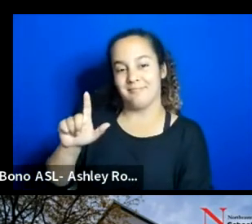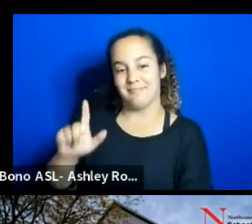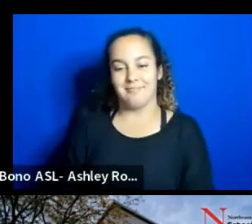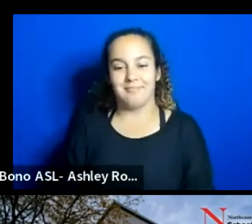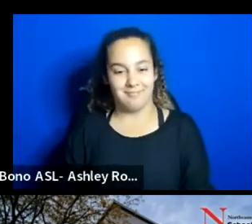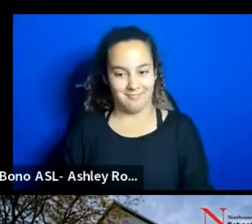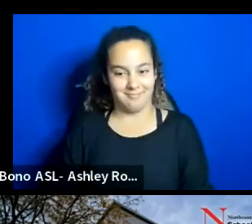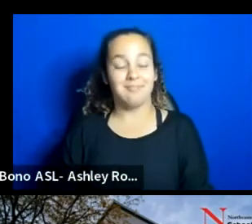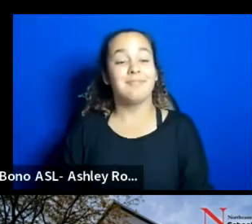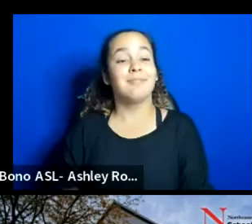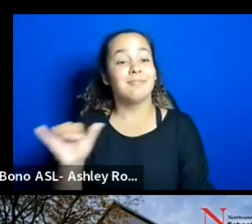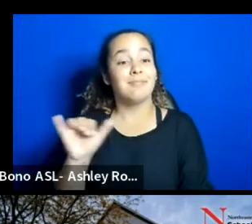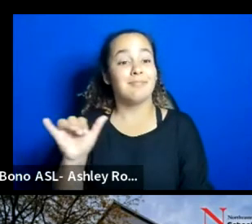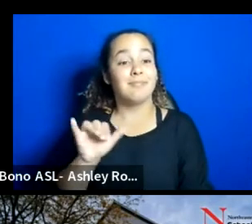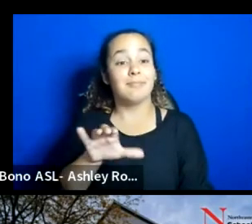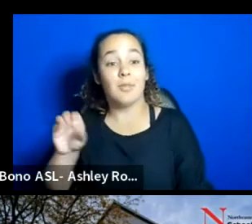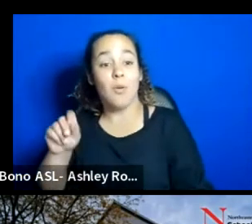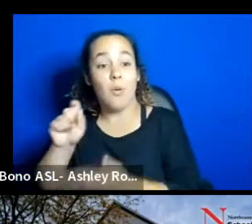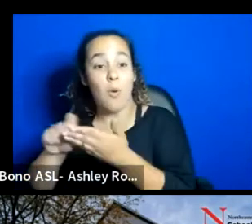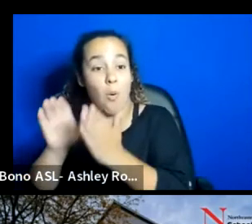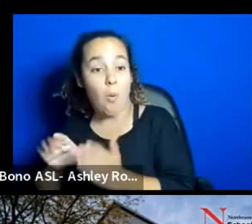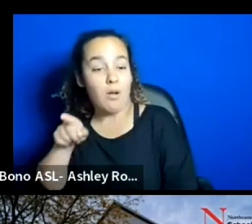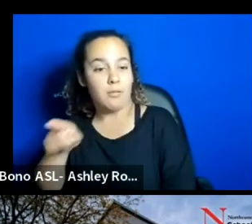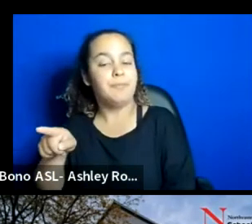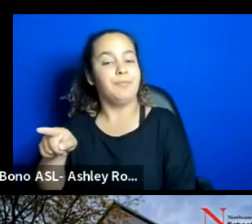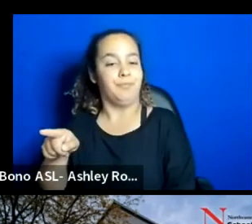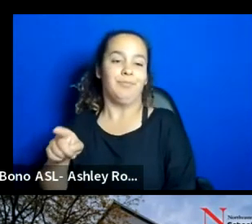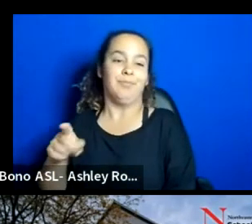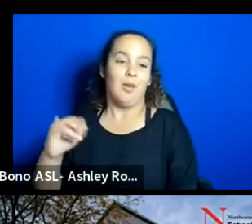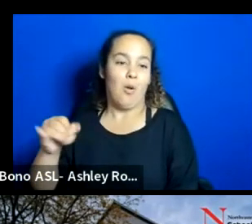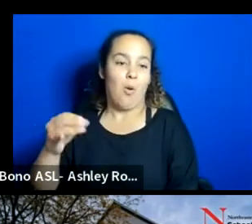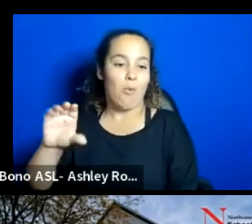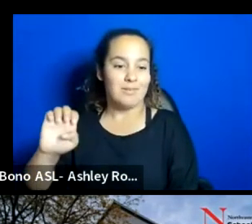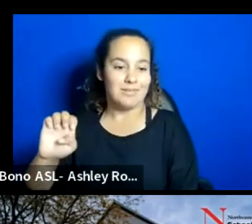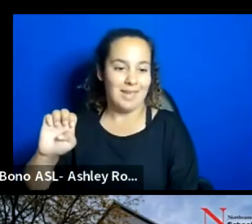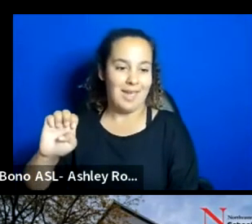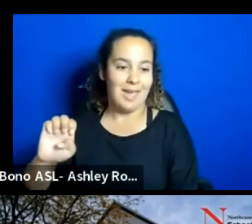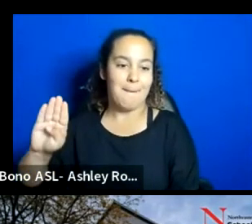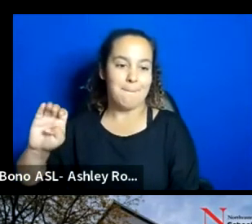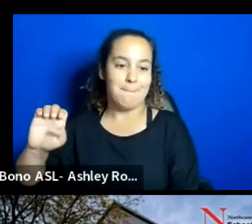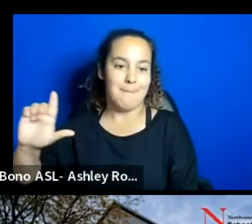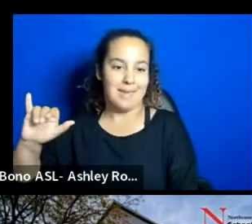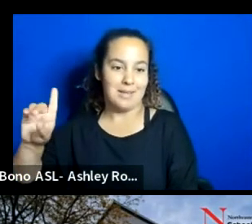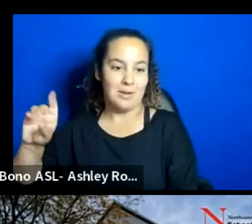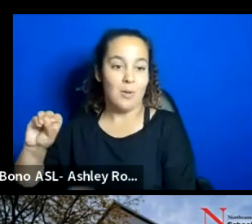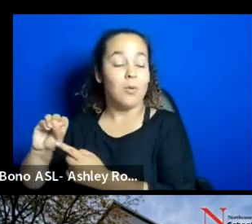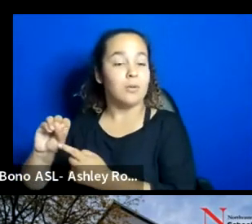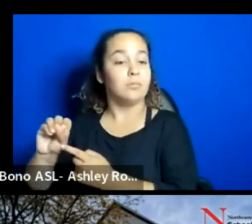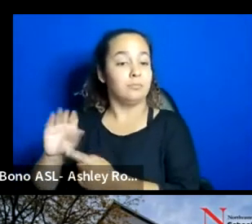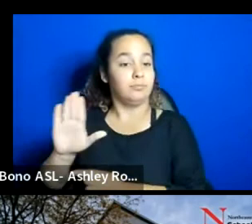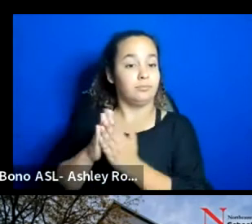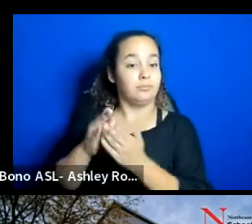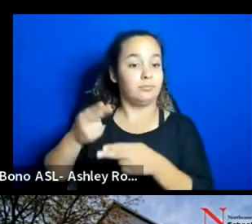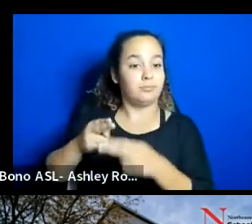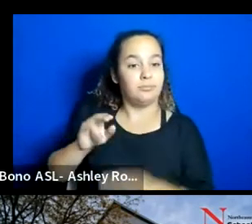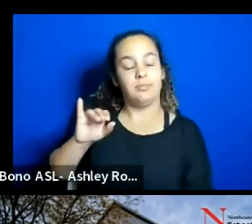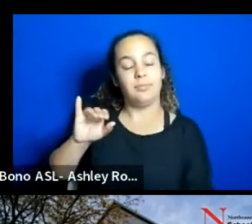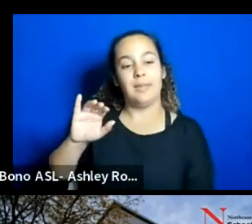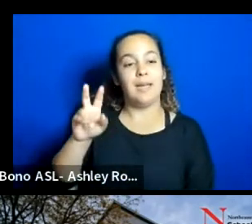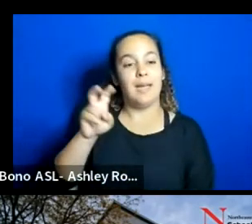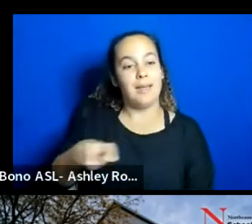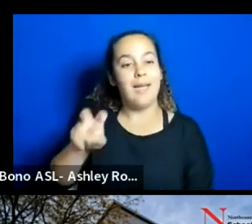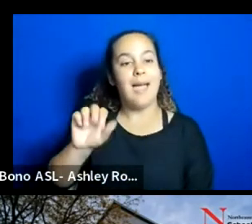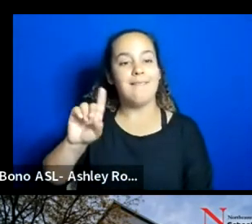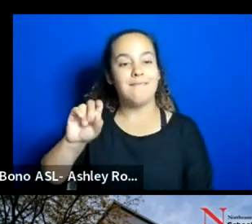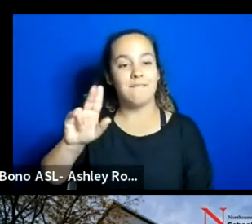then co-authored with fellow panelist Jose Bellido, Adventures in Childhood, Intellectual Property,